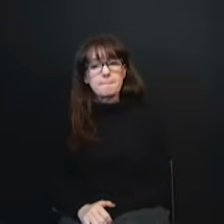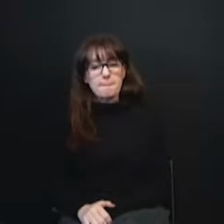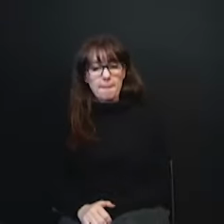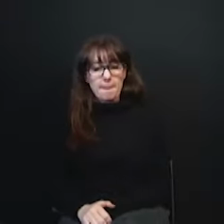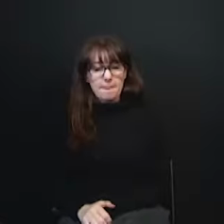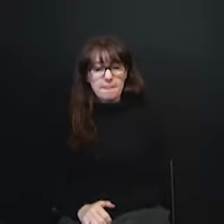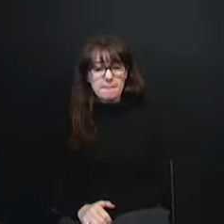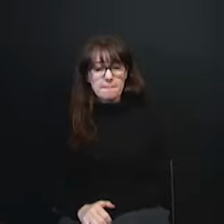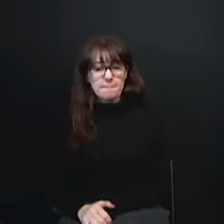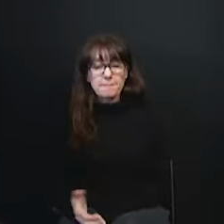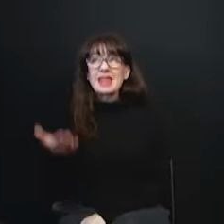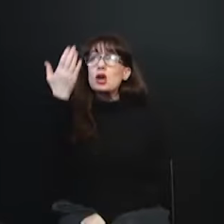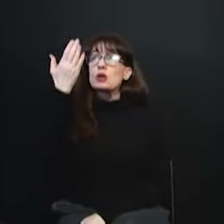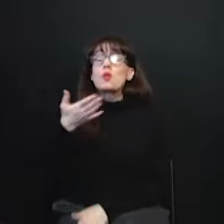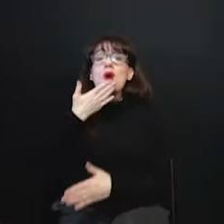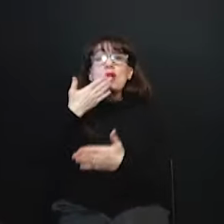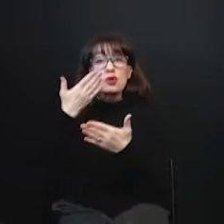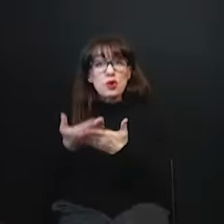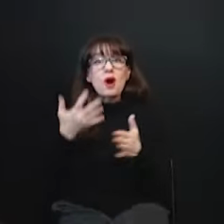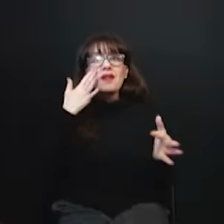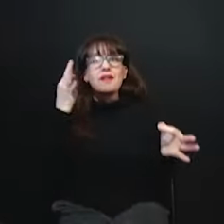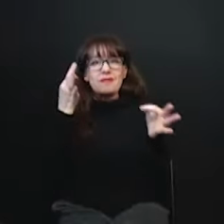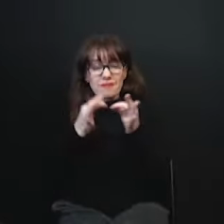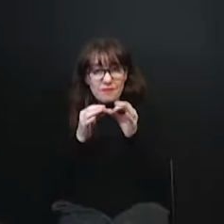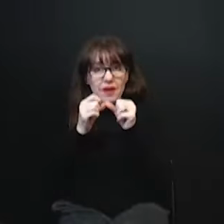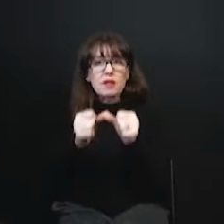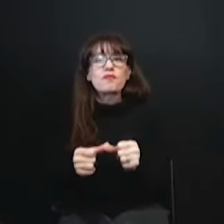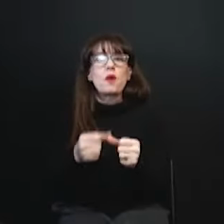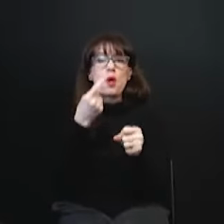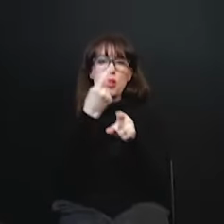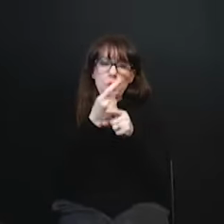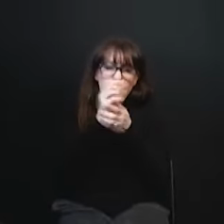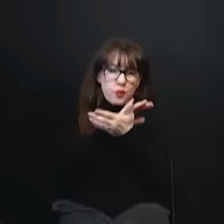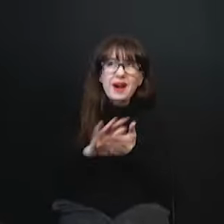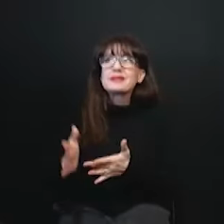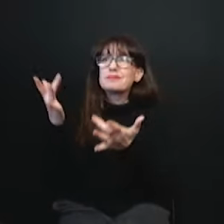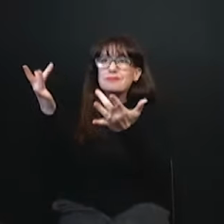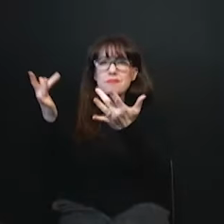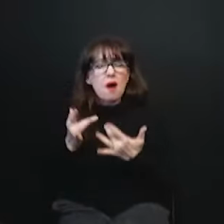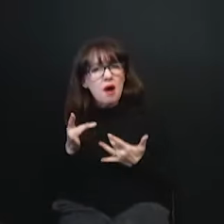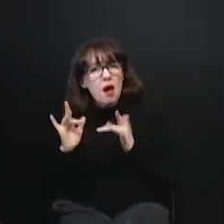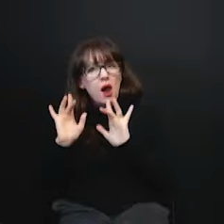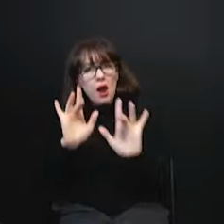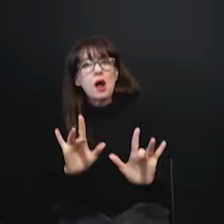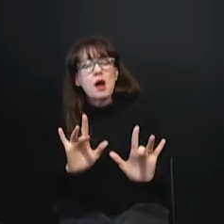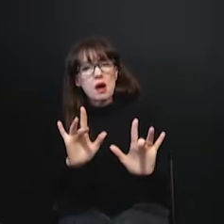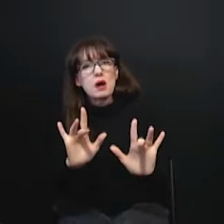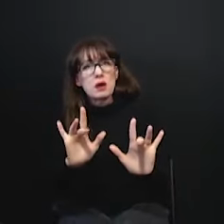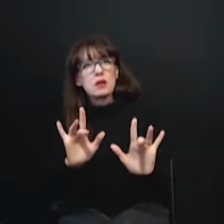You are good and you are faithful. You are righteous and merciful,